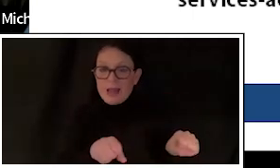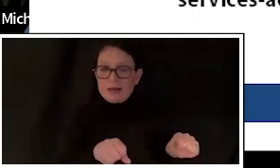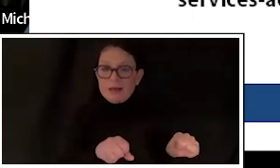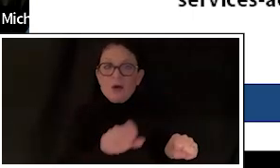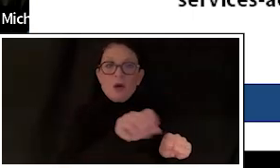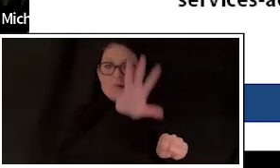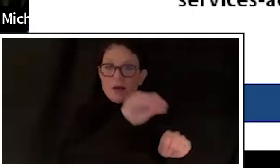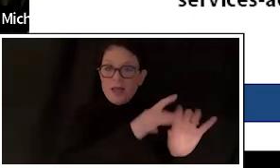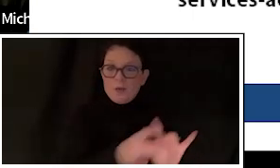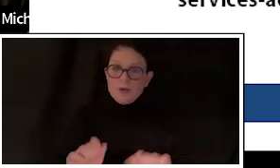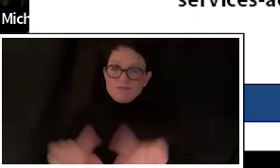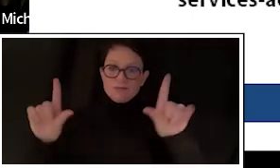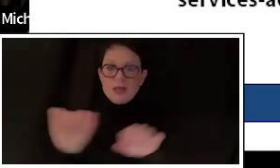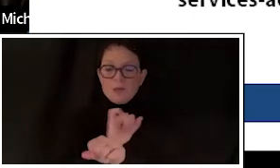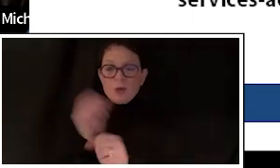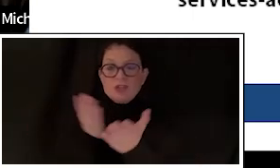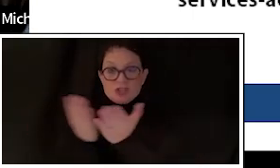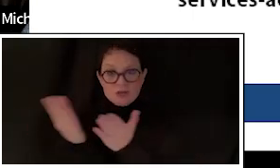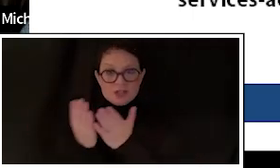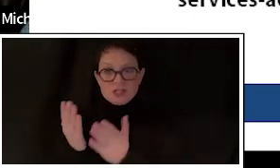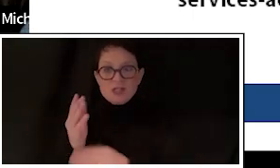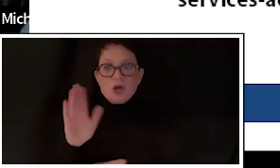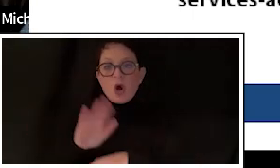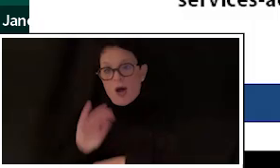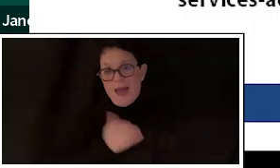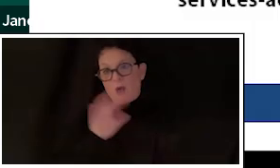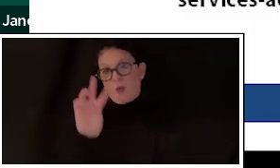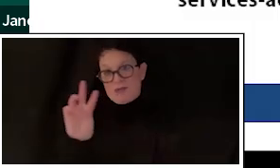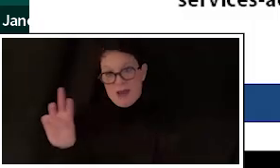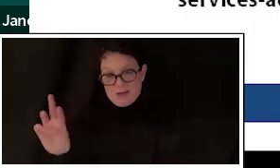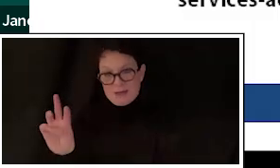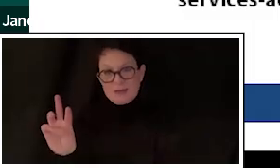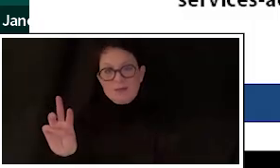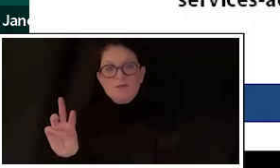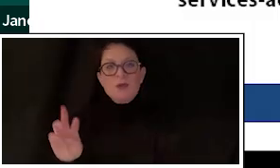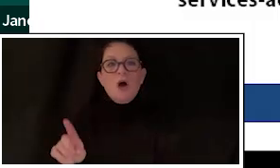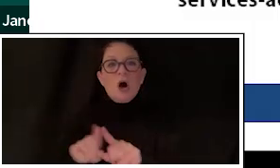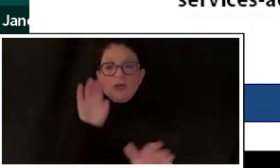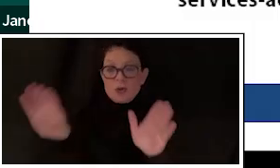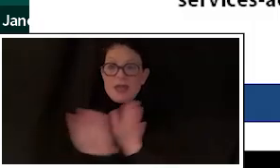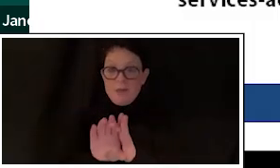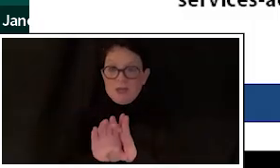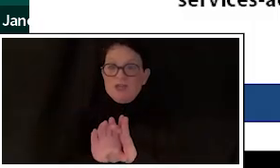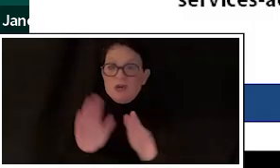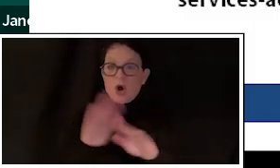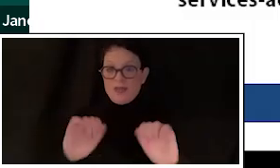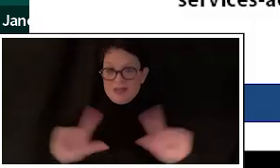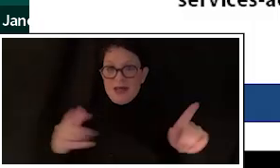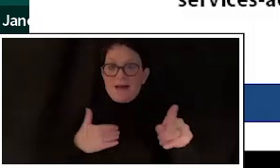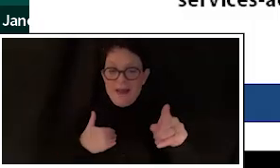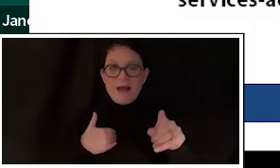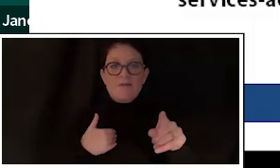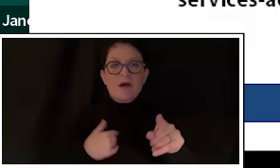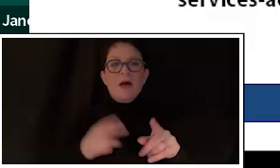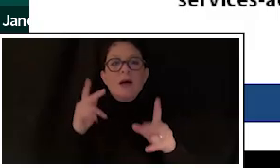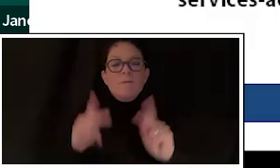you to our employment services on our website. And there is also an image on the slide. And there is